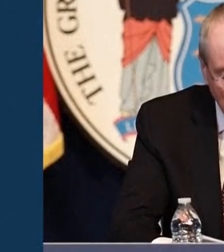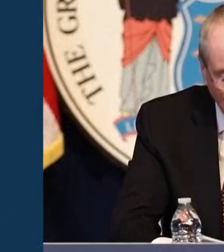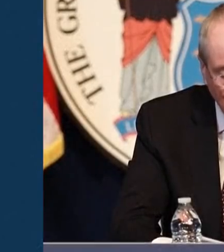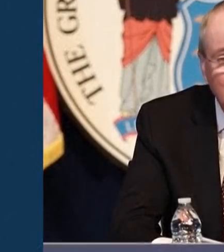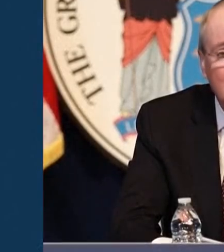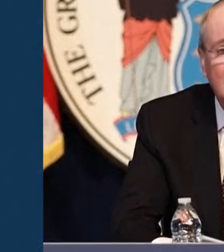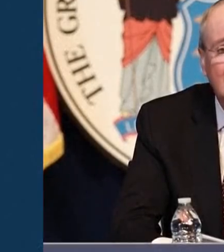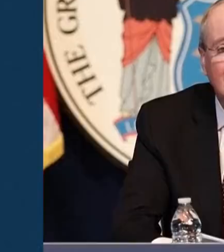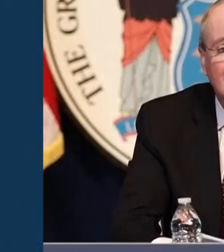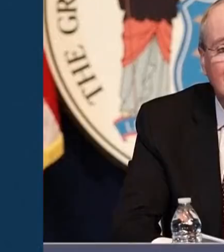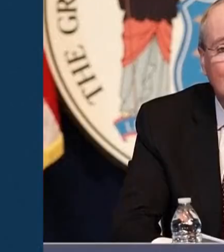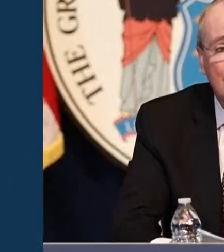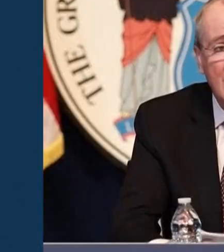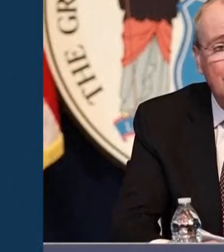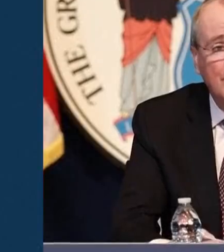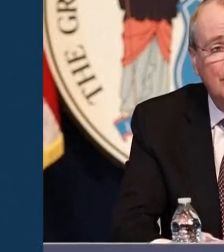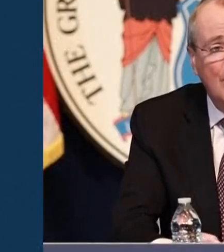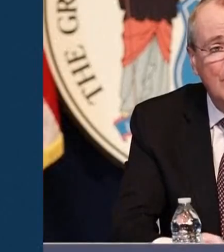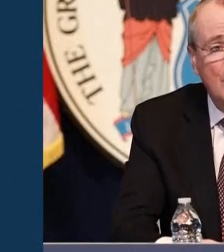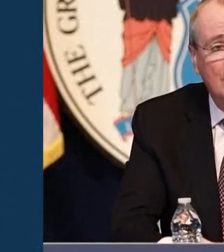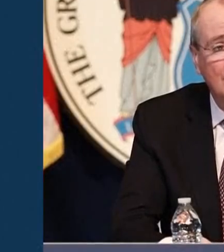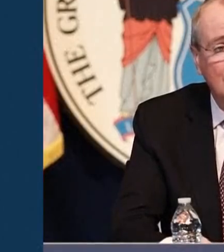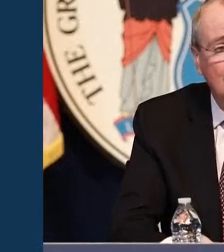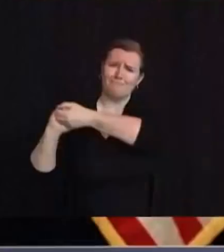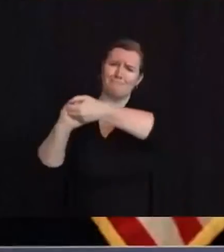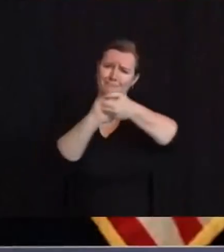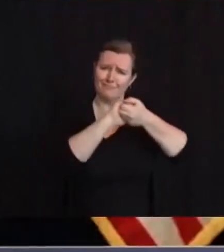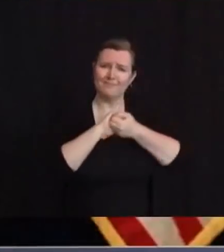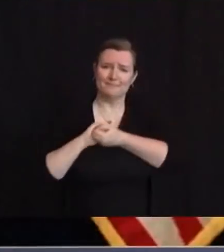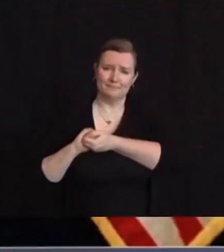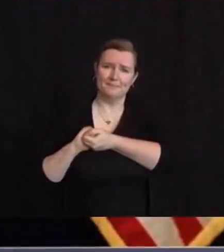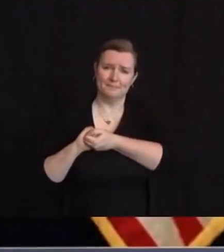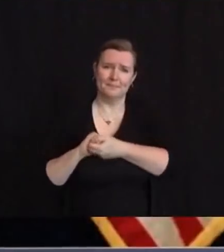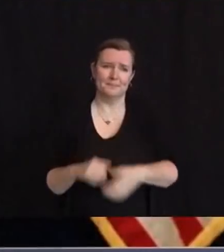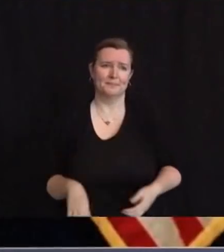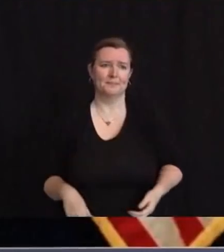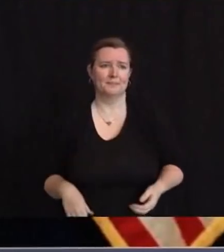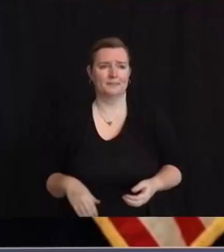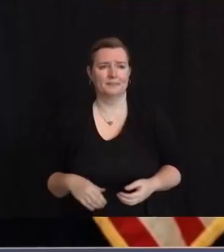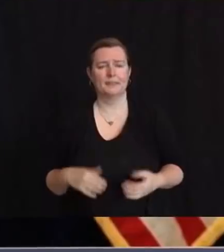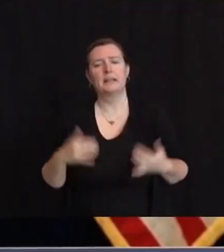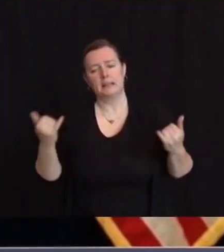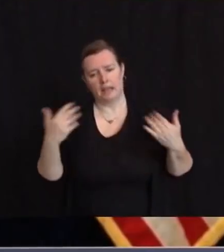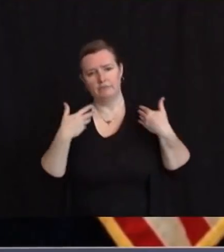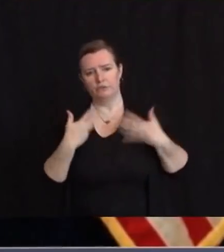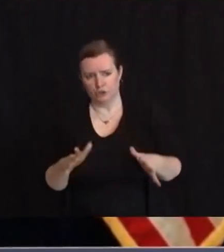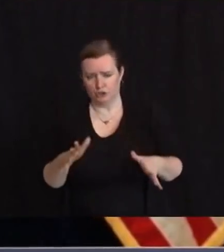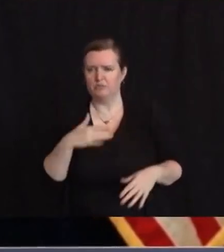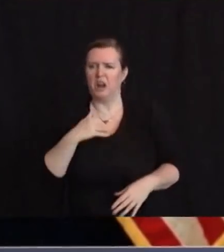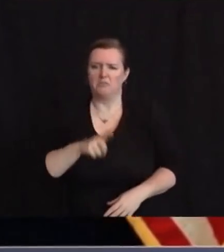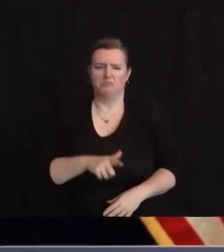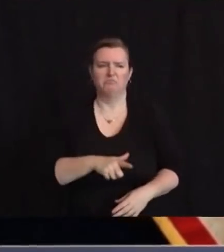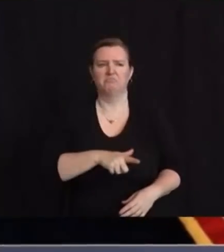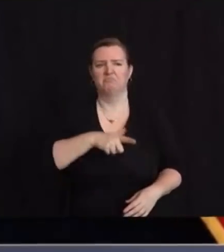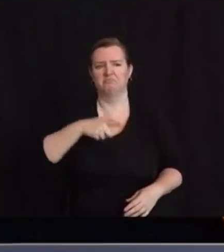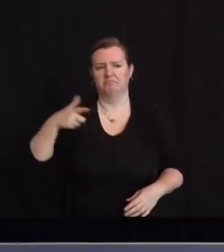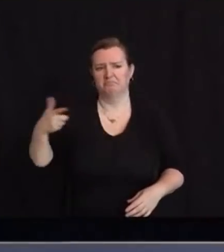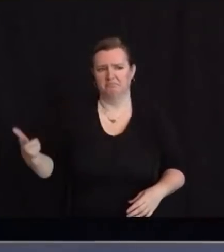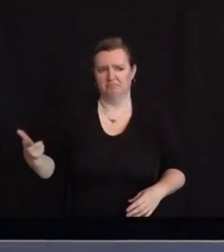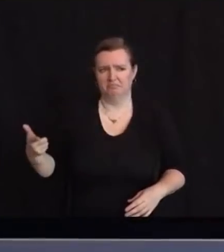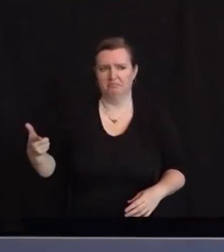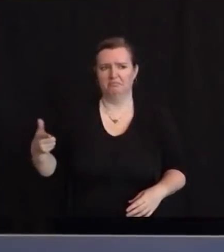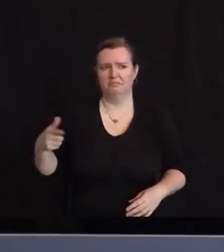to get through this. With that, please help me welcome the person who needs no introduction, the Commissioner of the Department of Health,